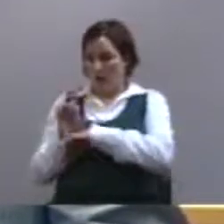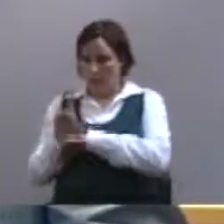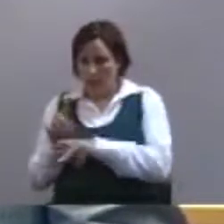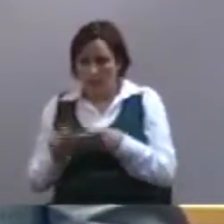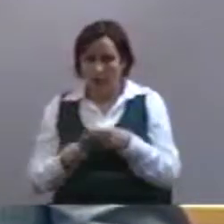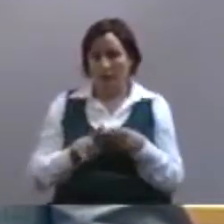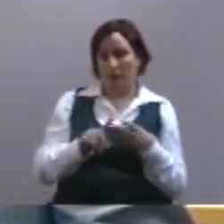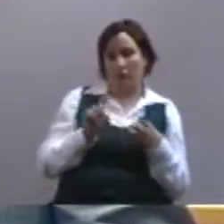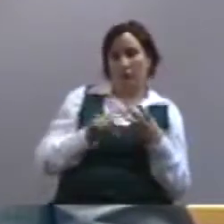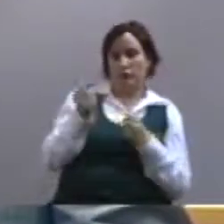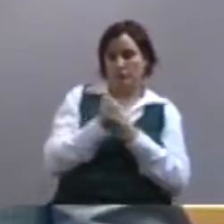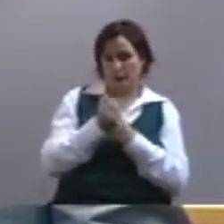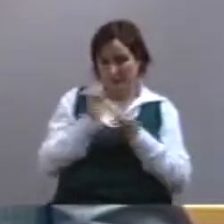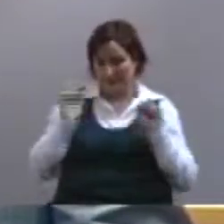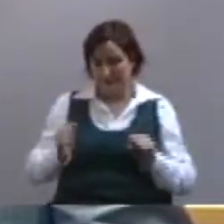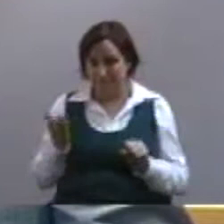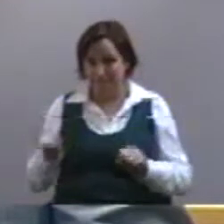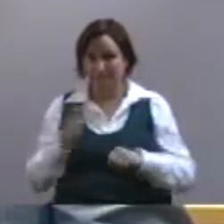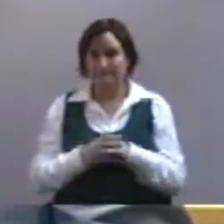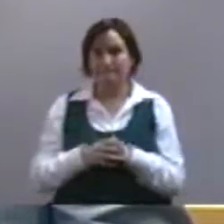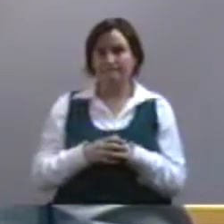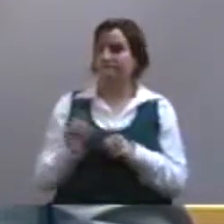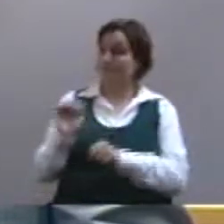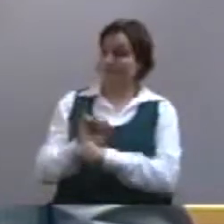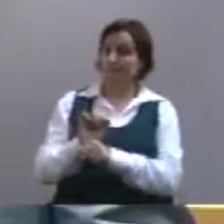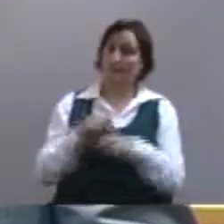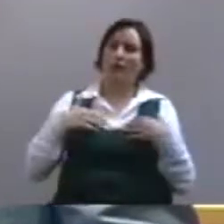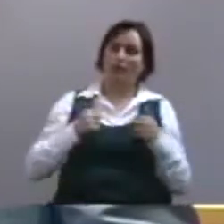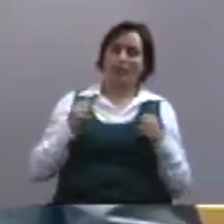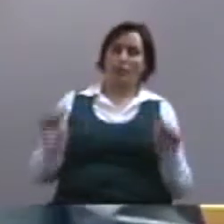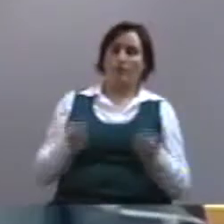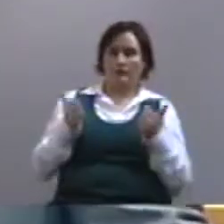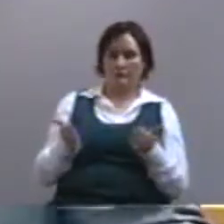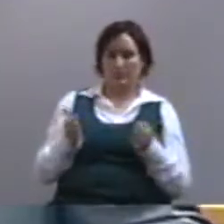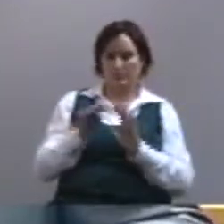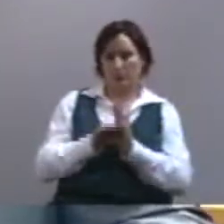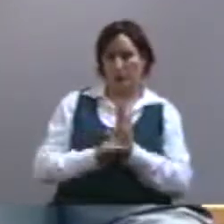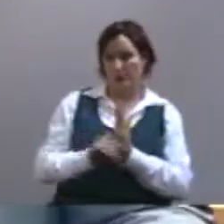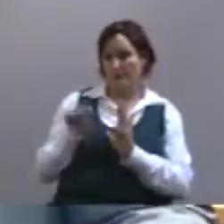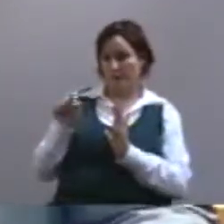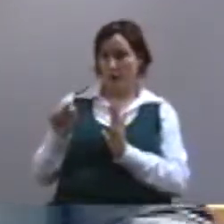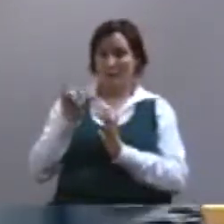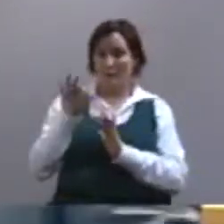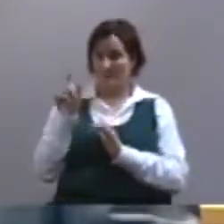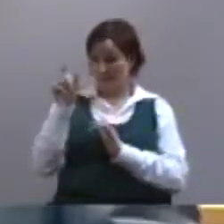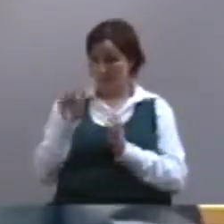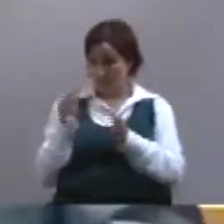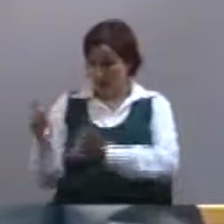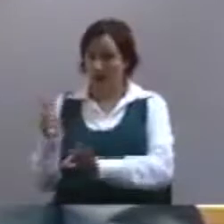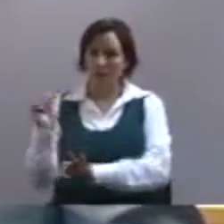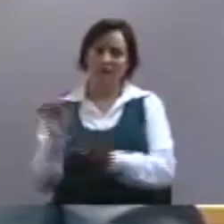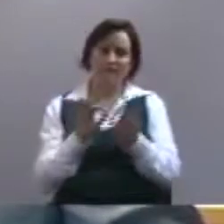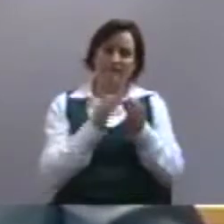in SAPS, Employee Health and Wellness Program, for families of slain members. Bereavement